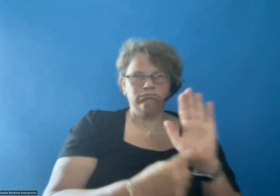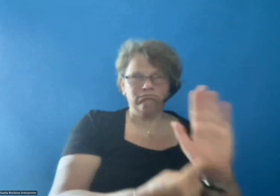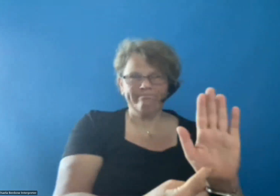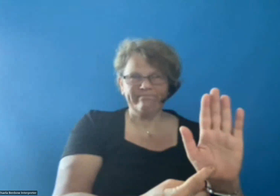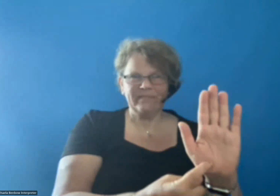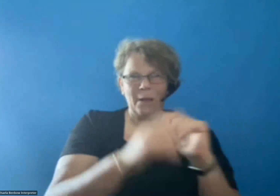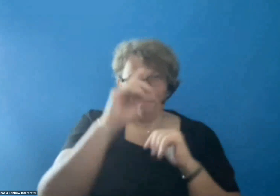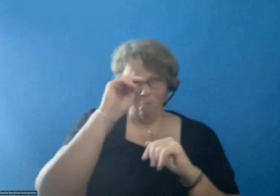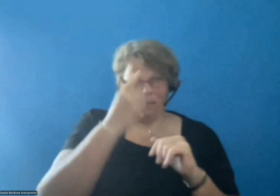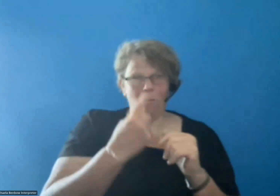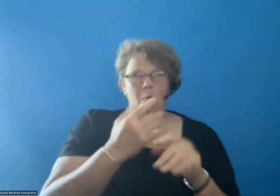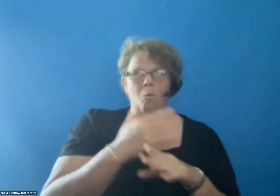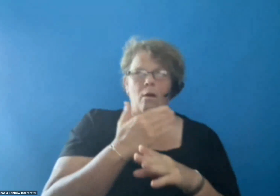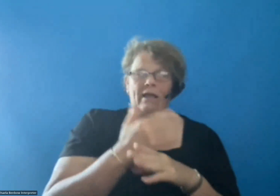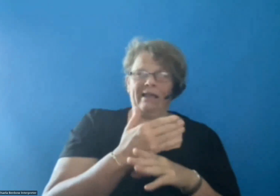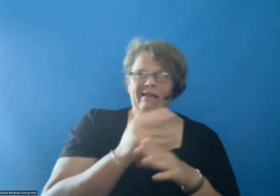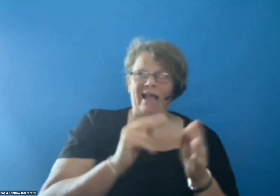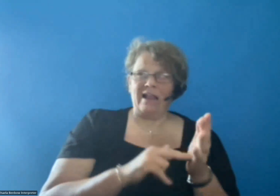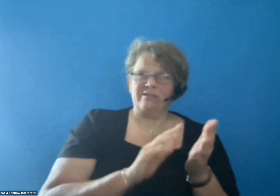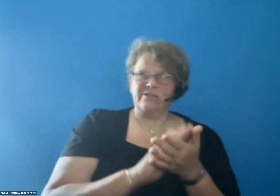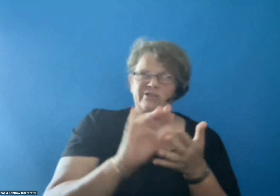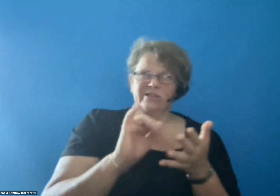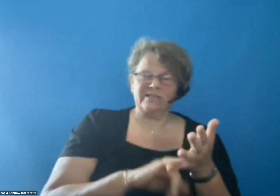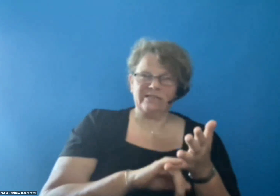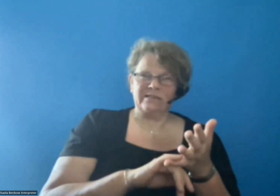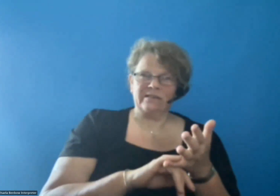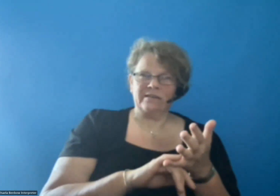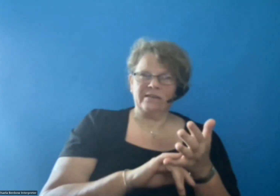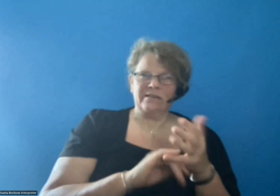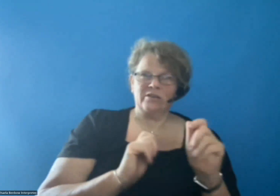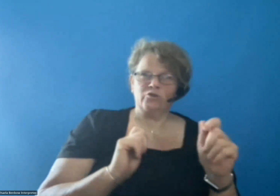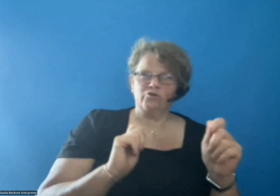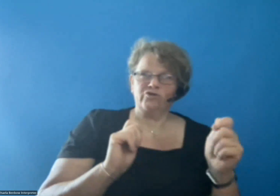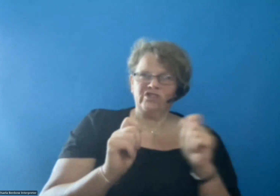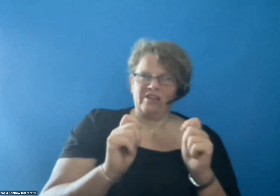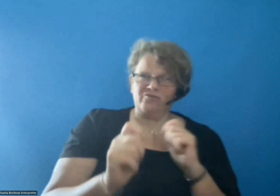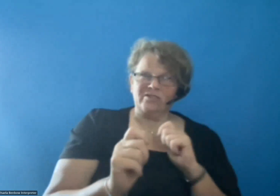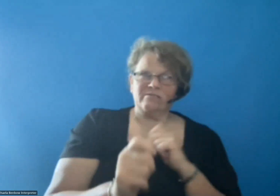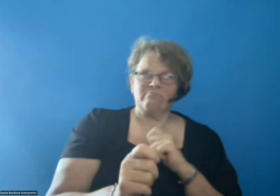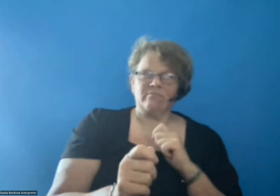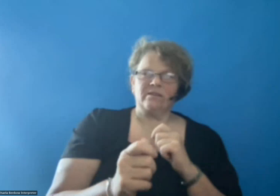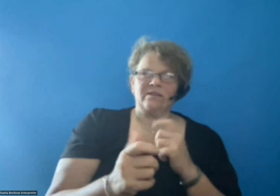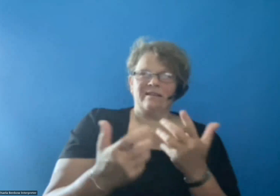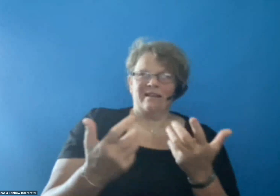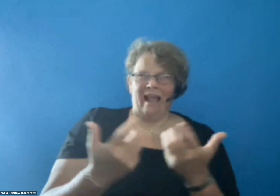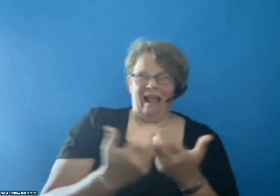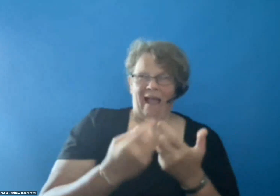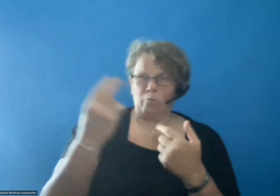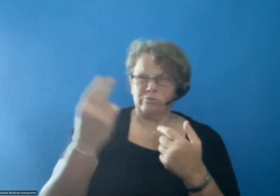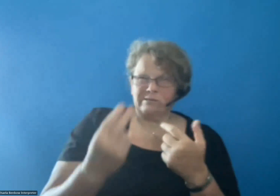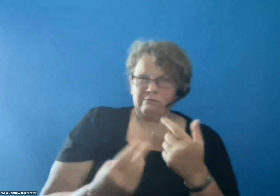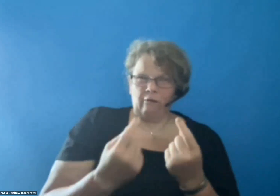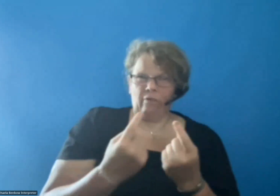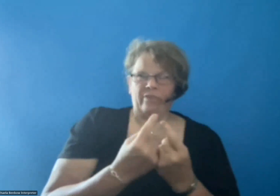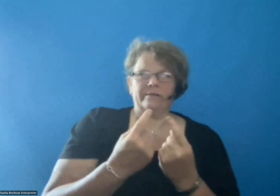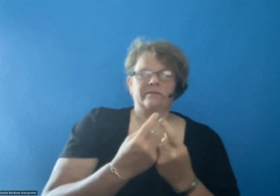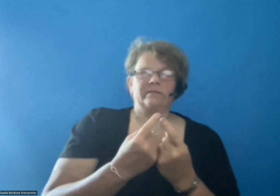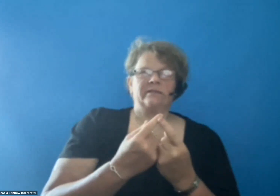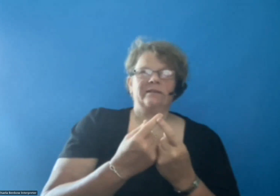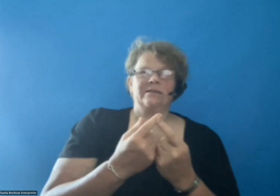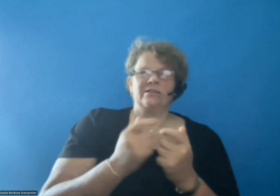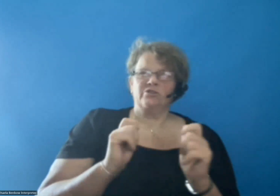working in the NHS, that actually by changing practice, by changing how we design things, by changing how